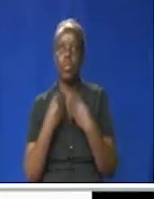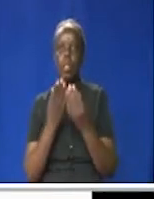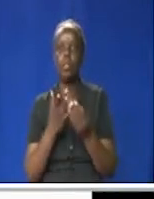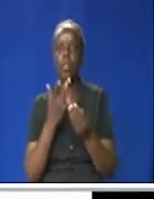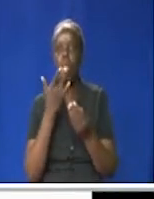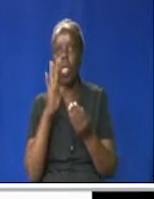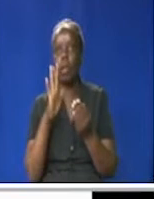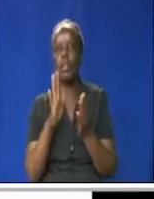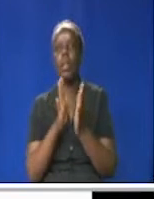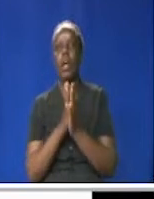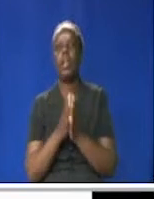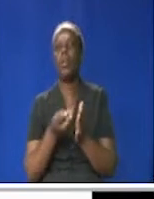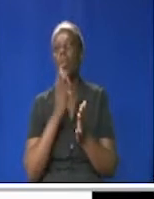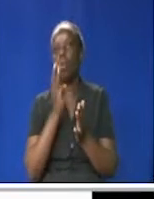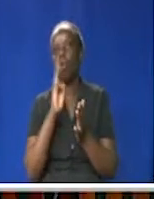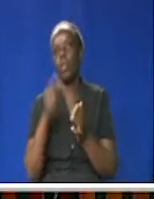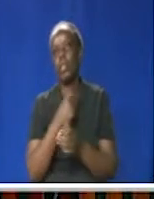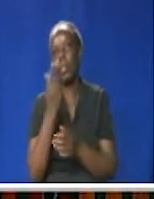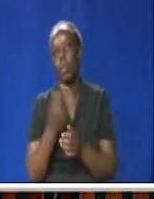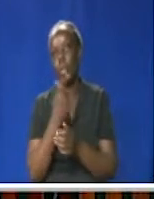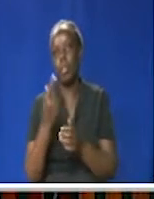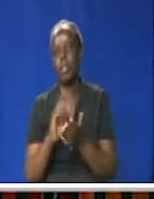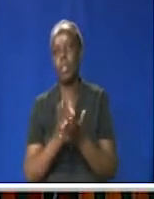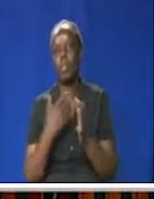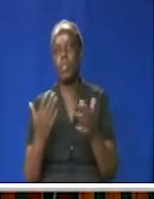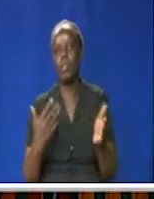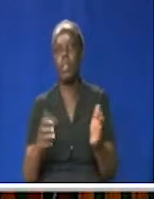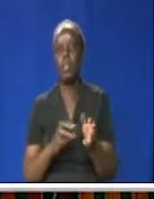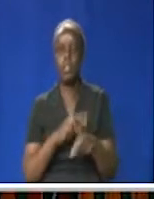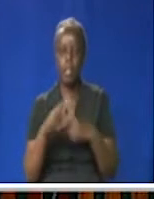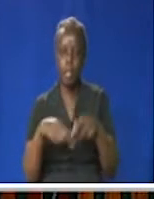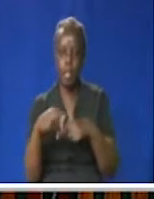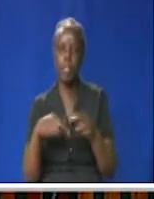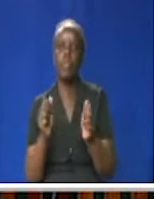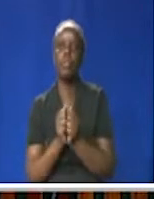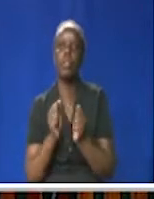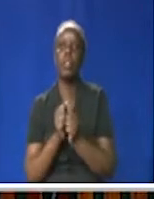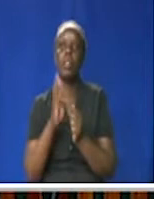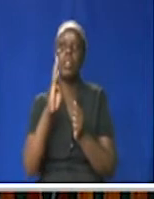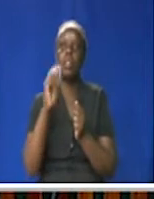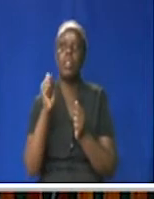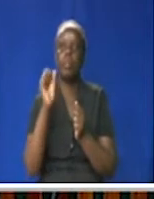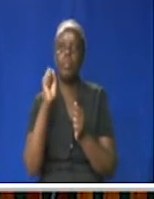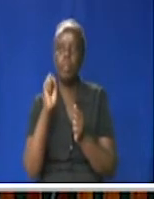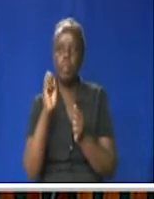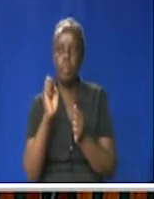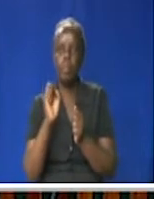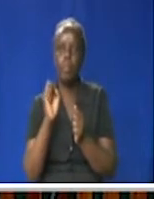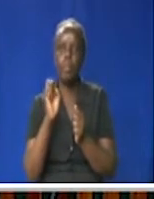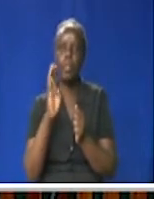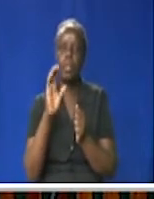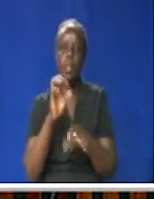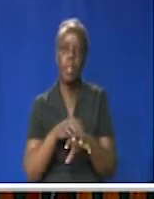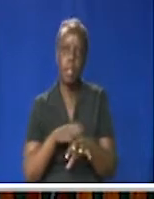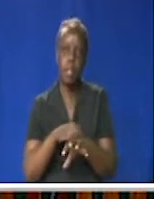salt and water only. A substance that reacts with a base, an acid, to give